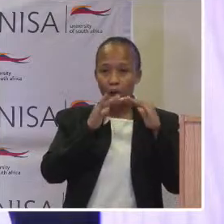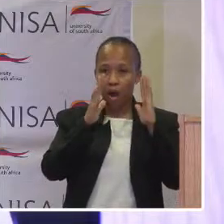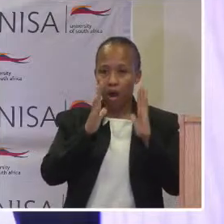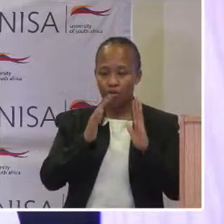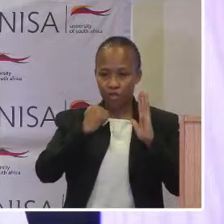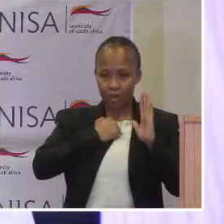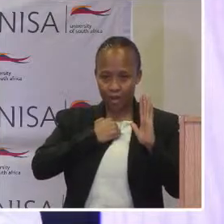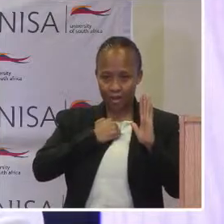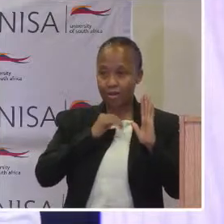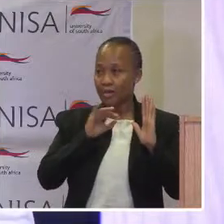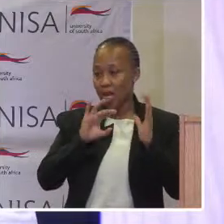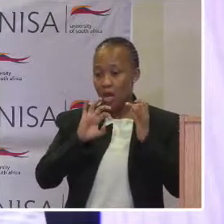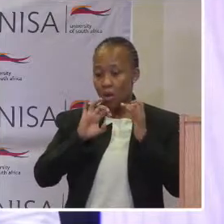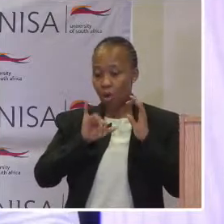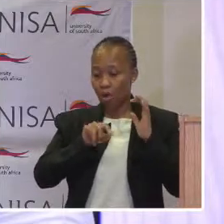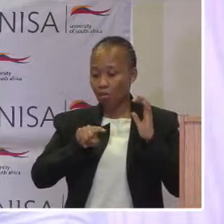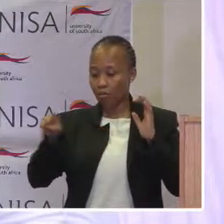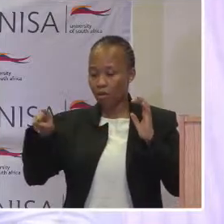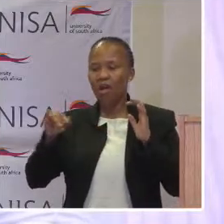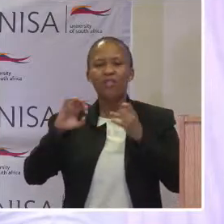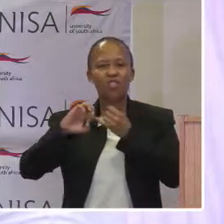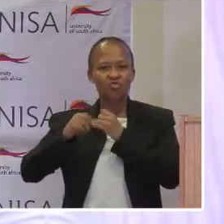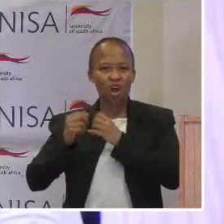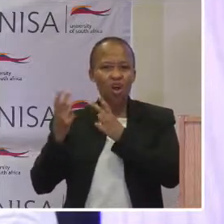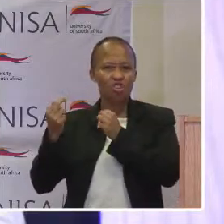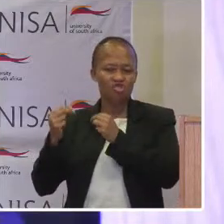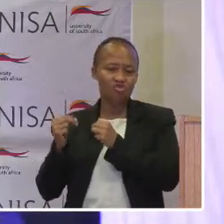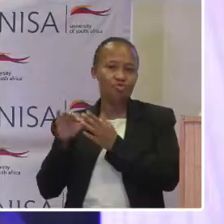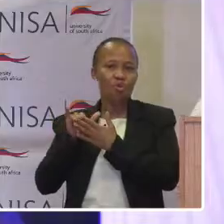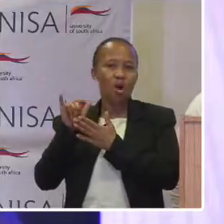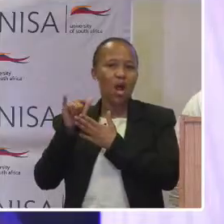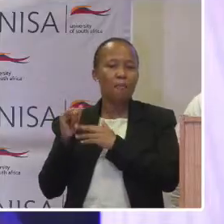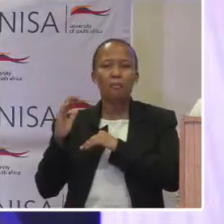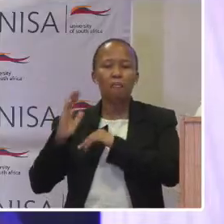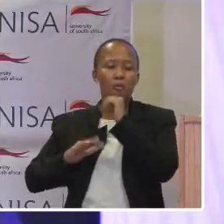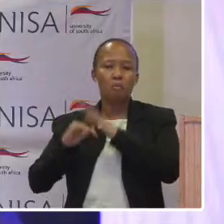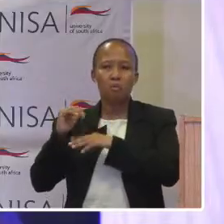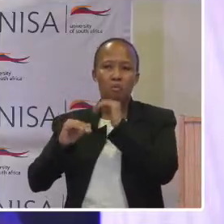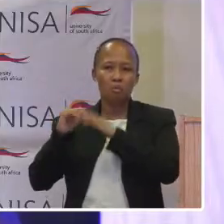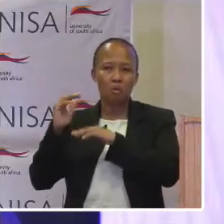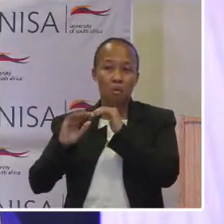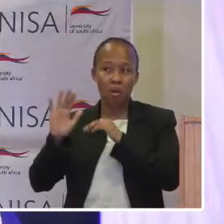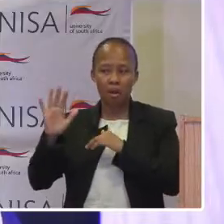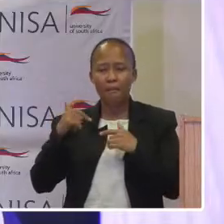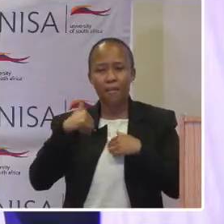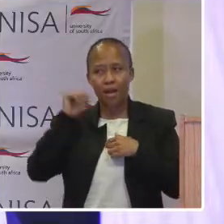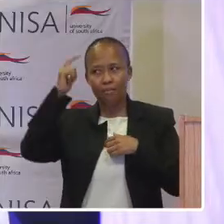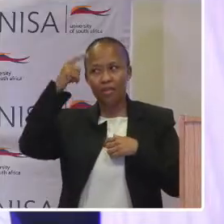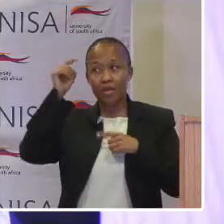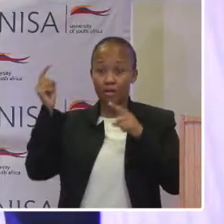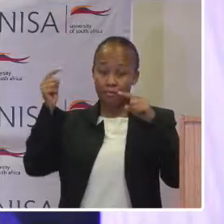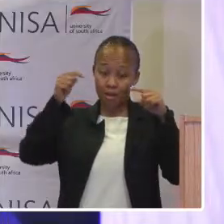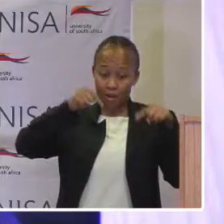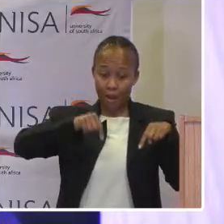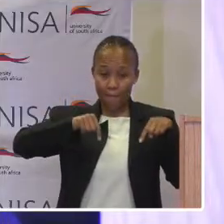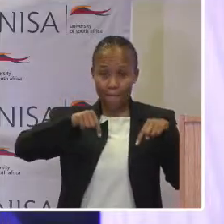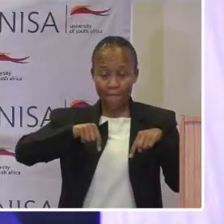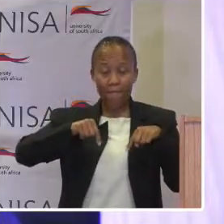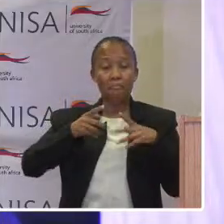new airport. And it got me thinking coming up here, what will it mean, a new